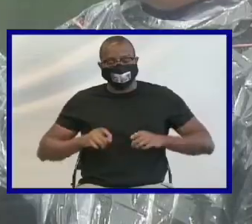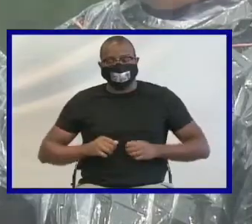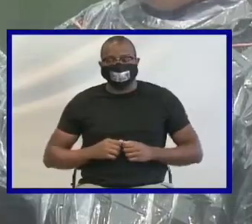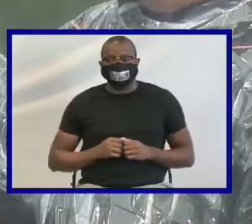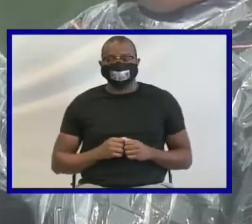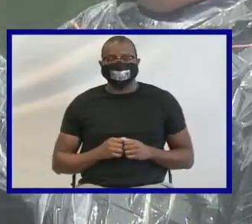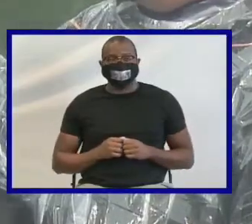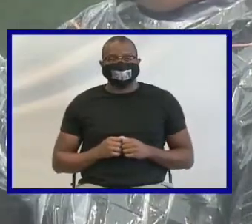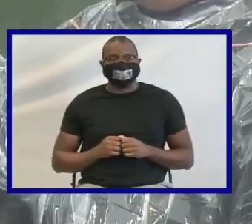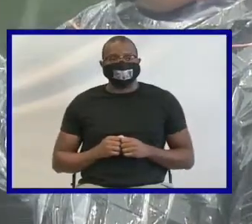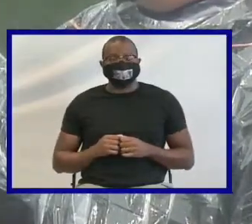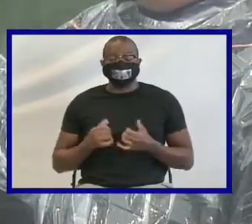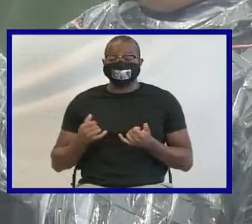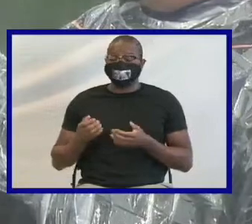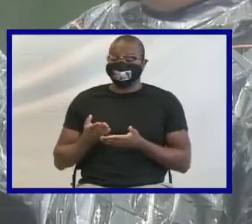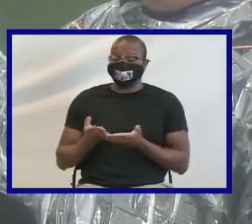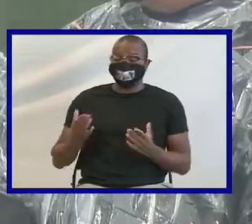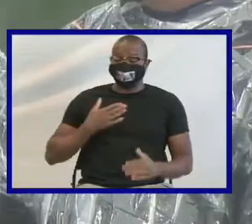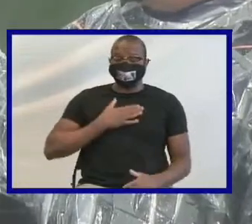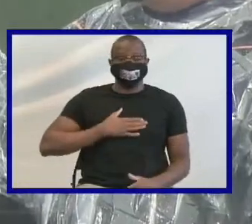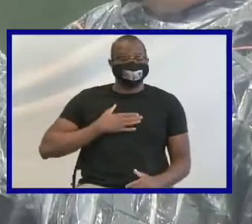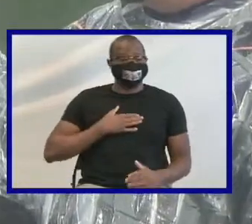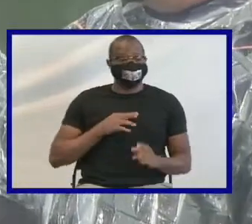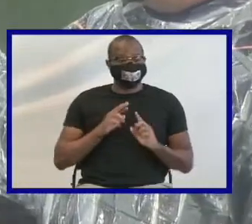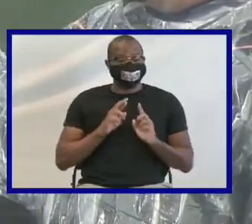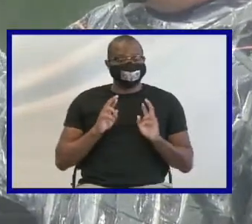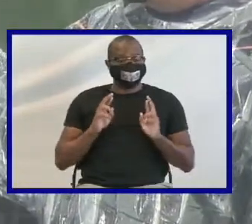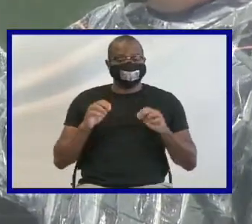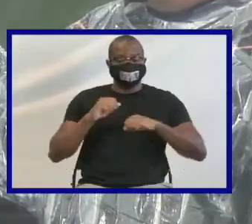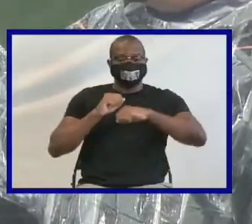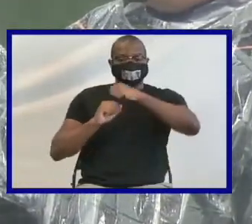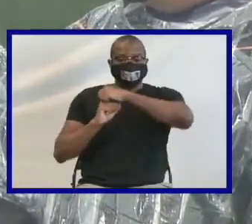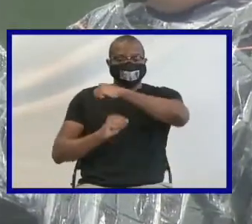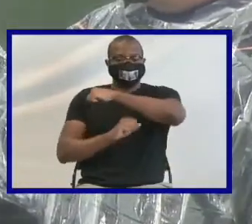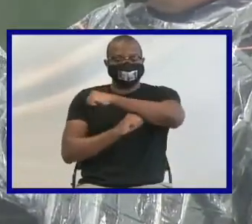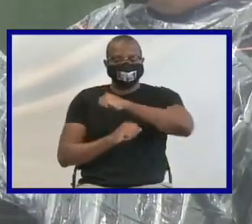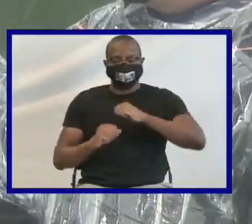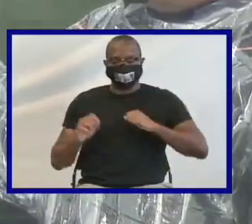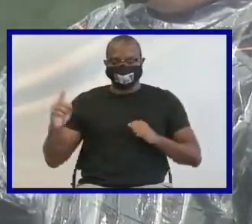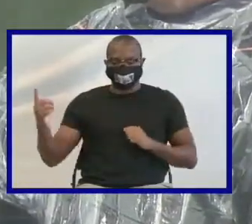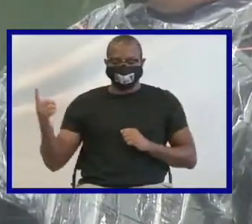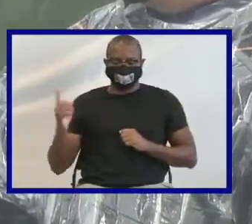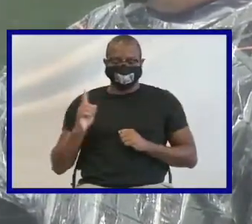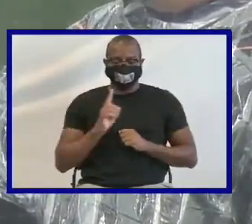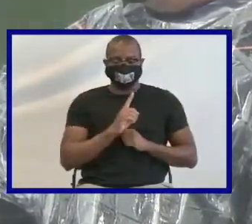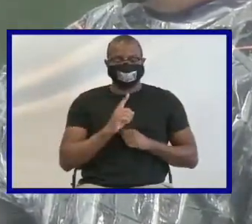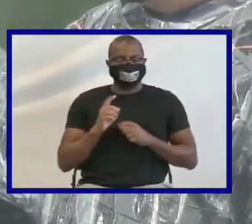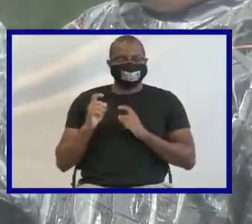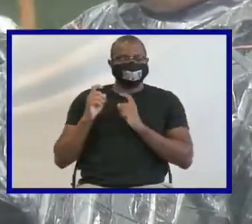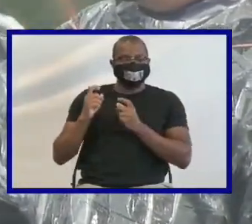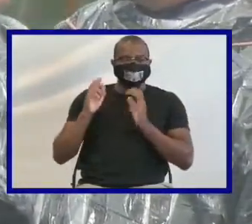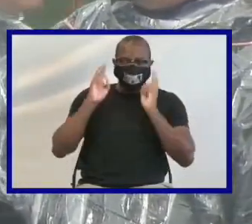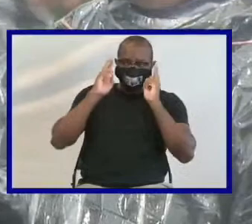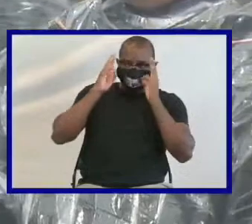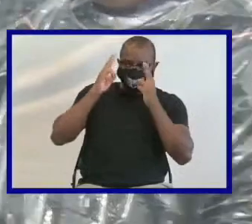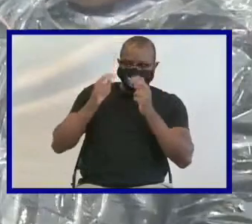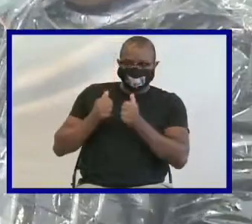Philosophy, priests, please proceed to cross the stage and receive your hood, as directed by the marshals.